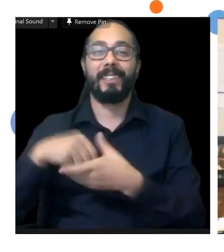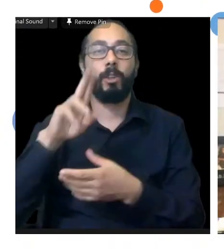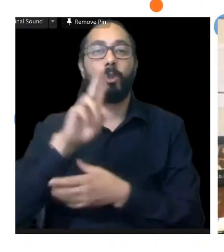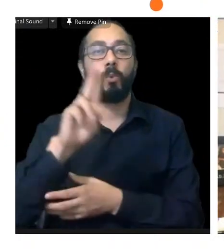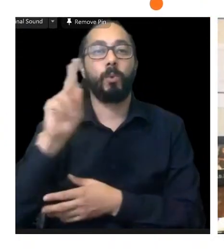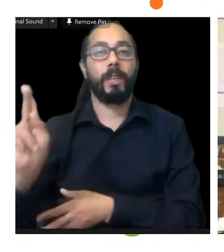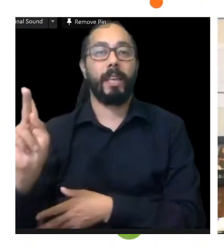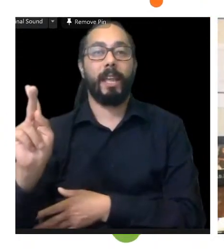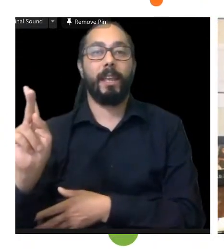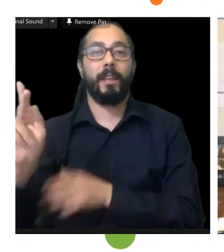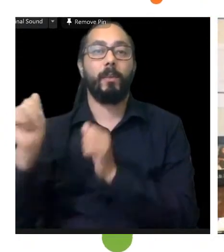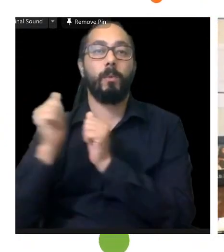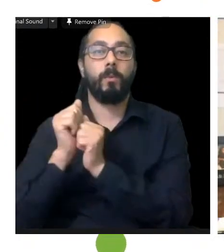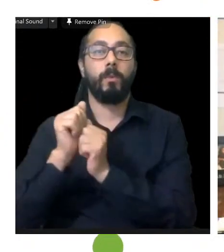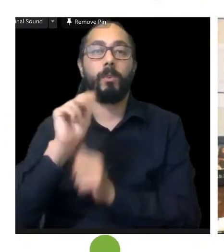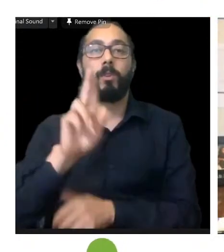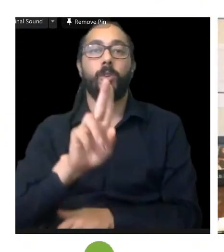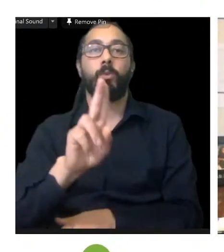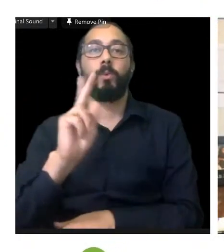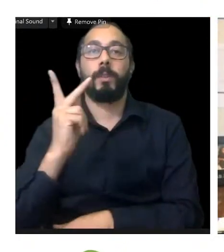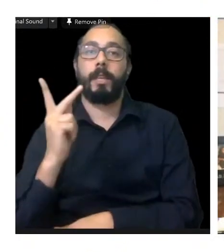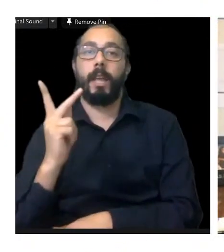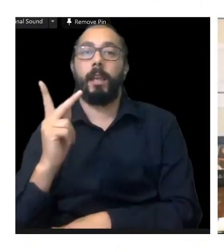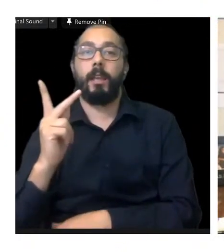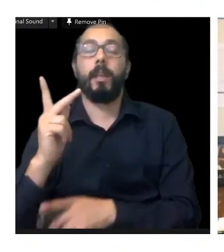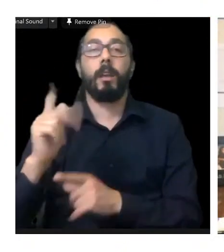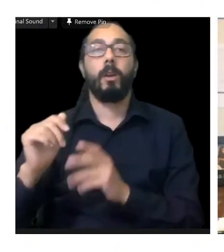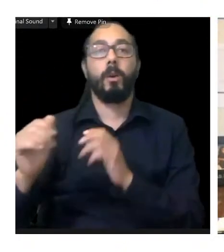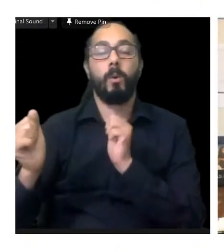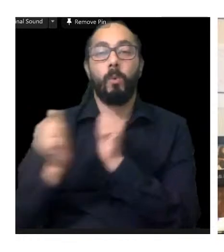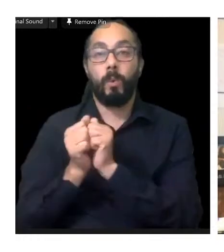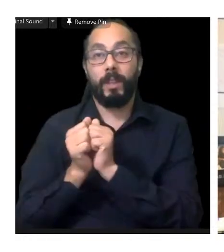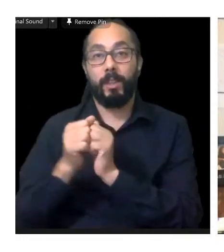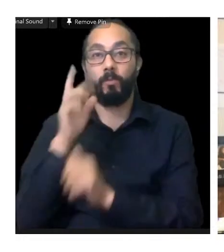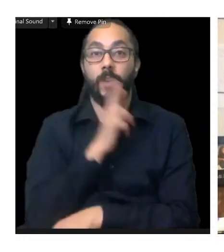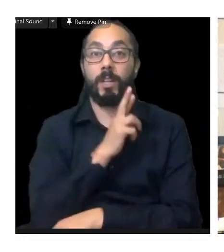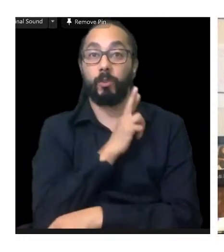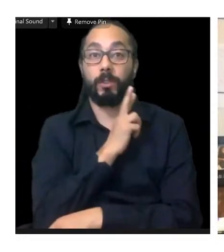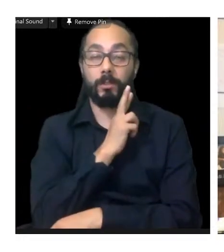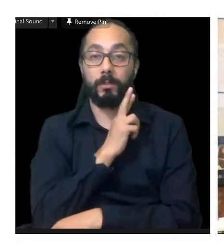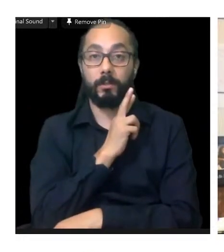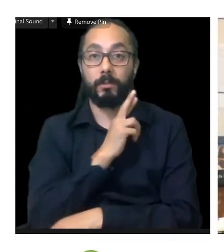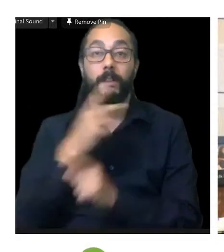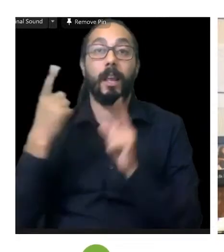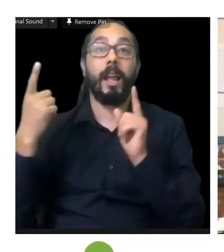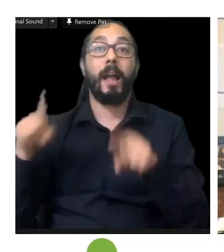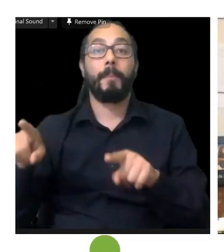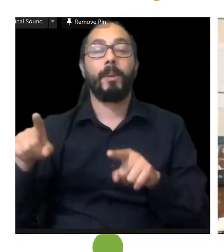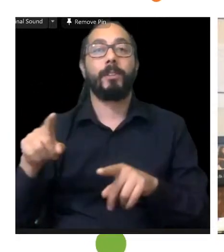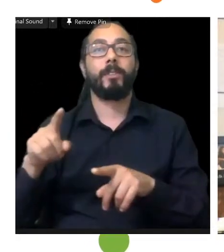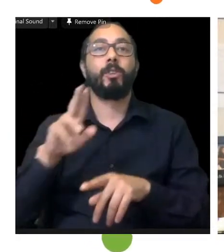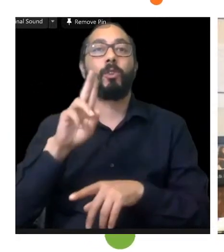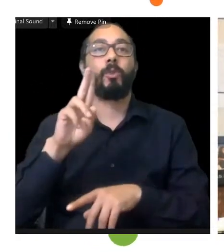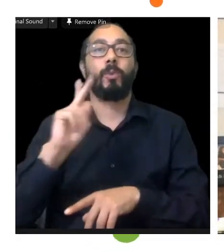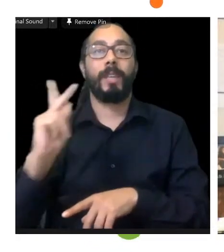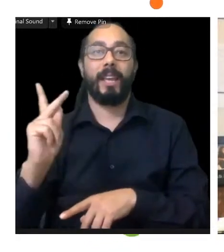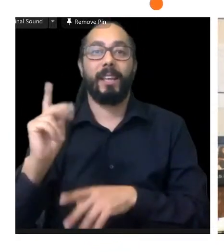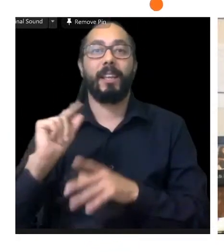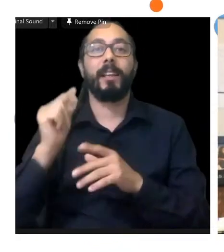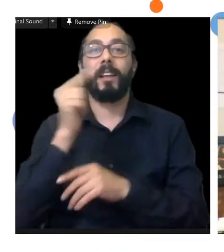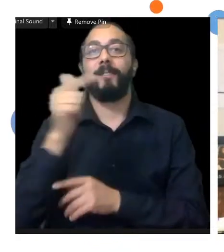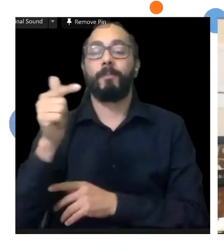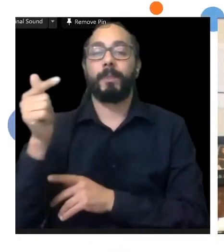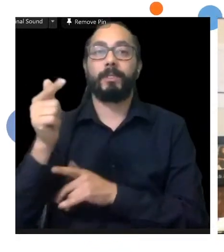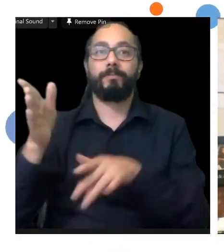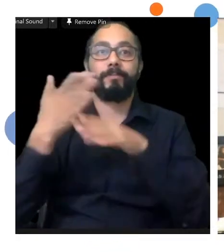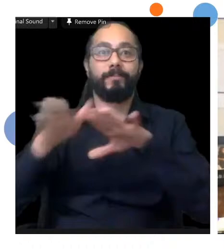is at risk of huge loss, where the UK government's splitting the bill. So if you go out to a restaurant, I